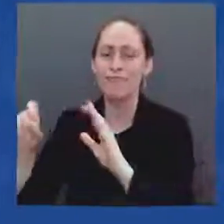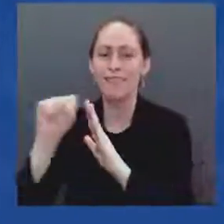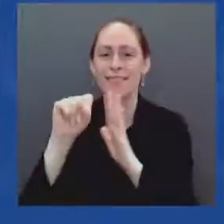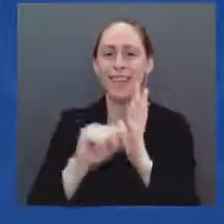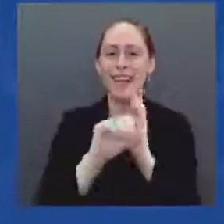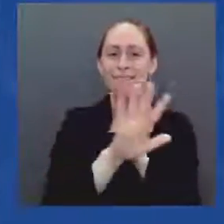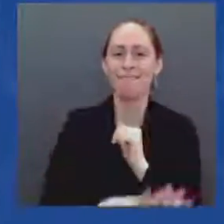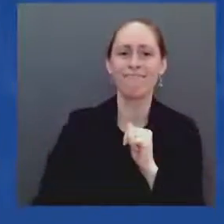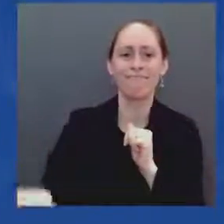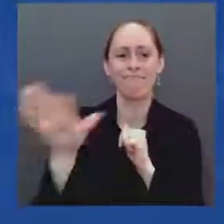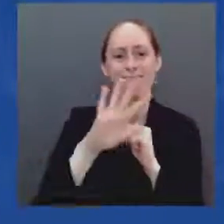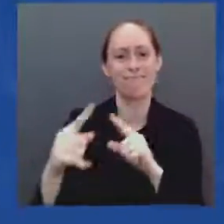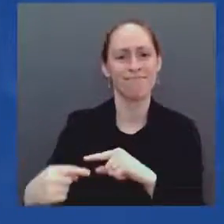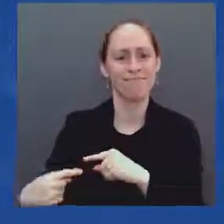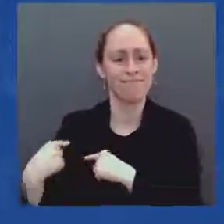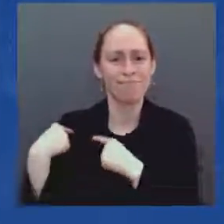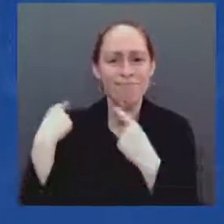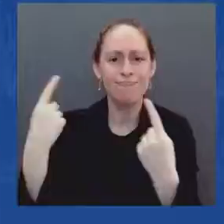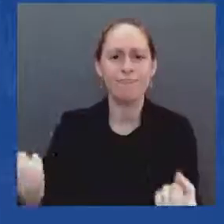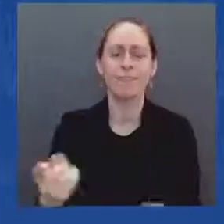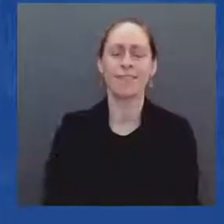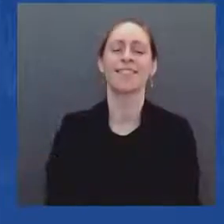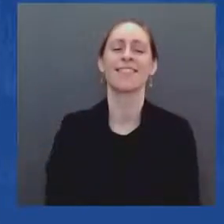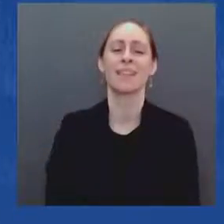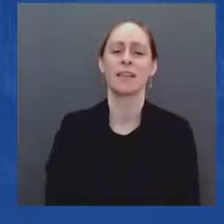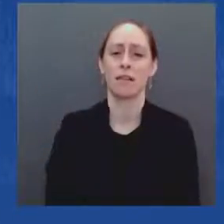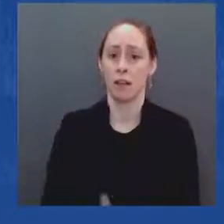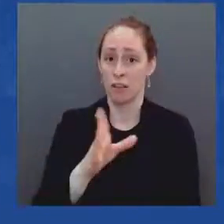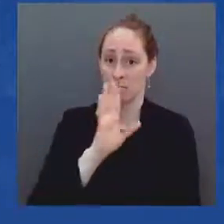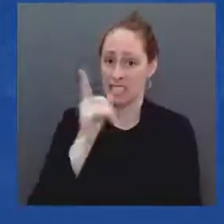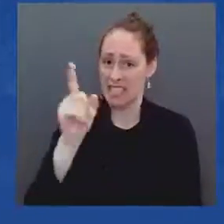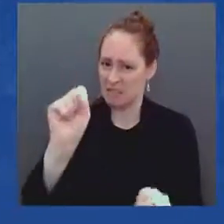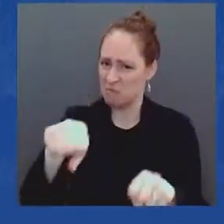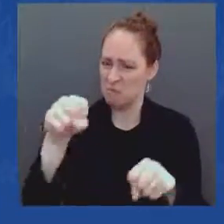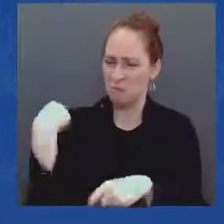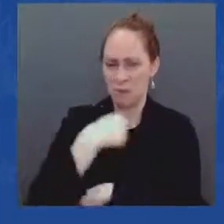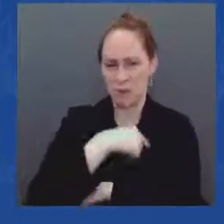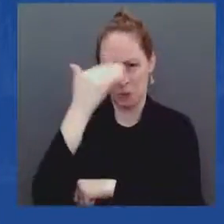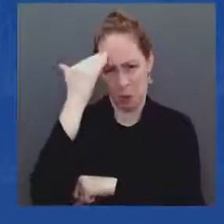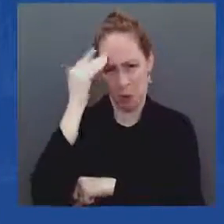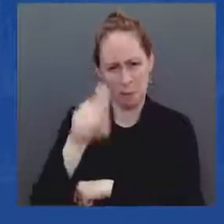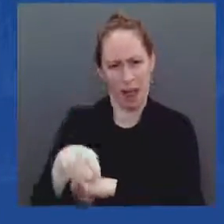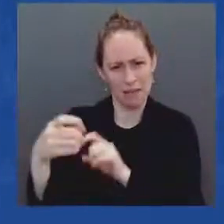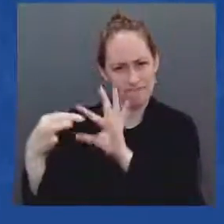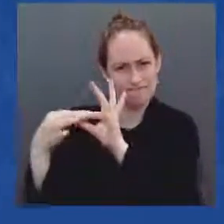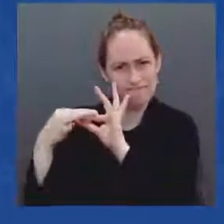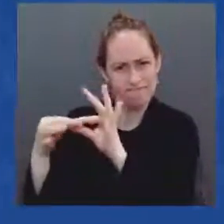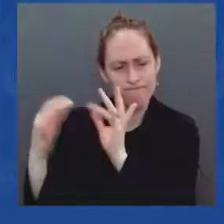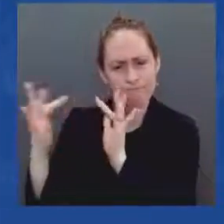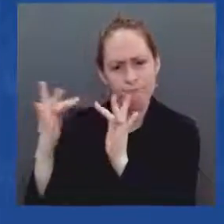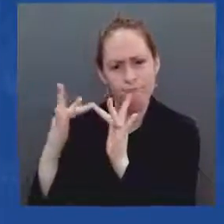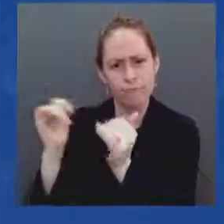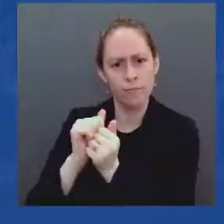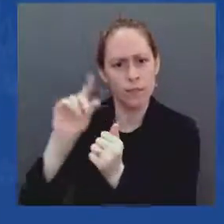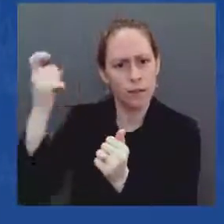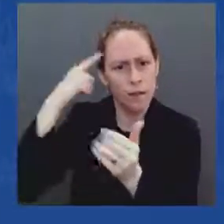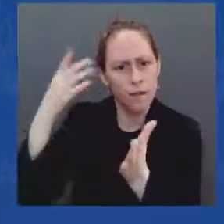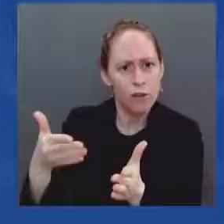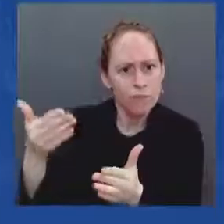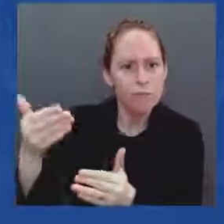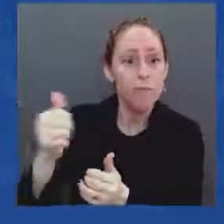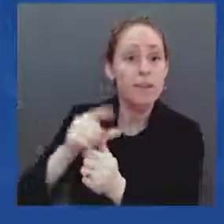important, and I could say more broadly, I know the Chairman, Governor Hutchinson, would endorse this. The relationship that the National Governors